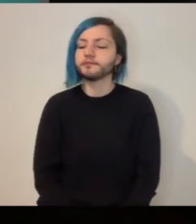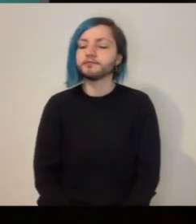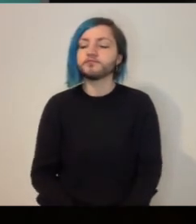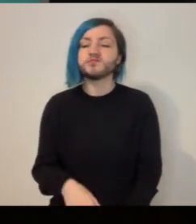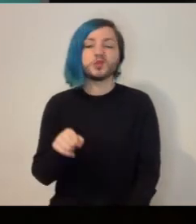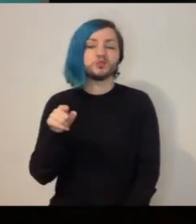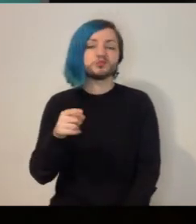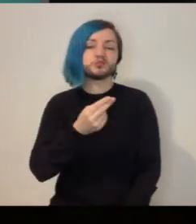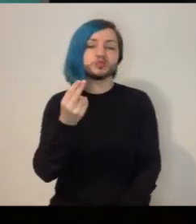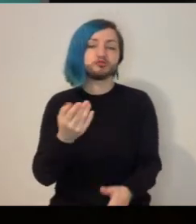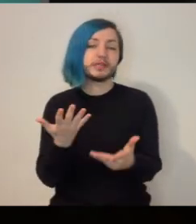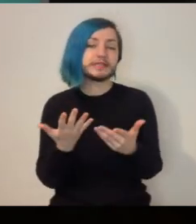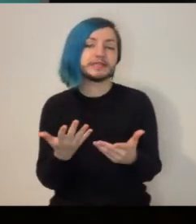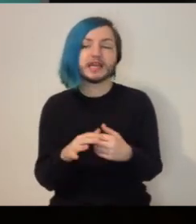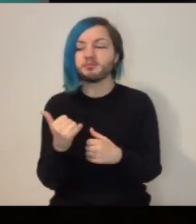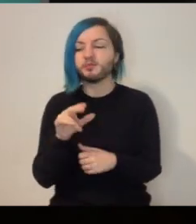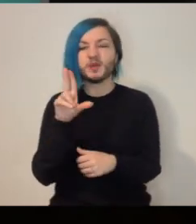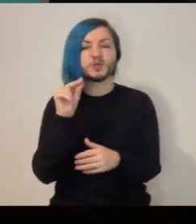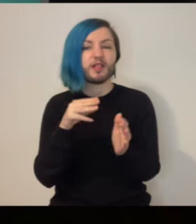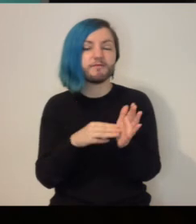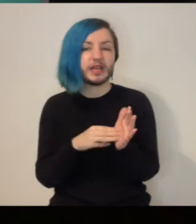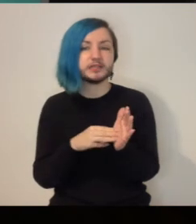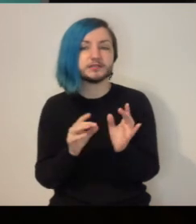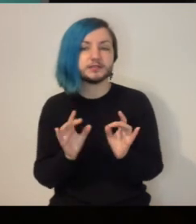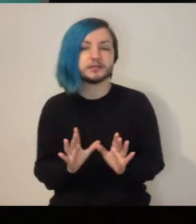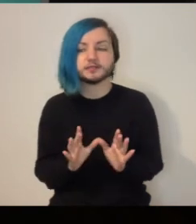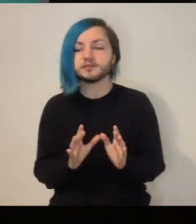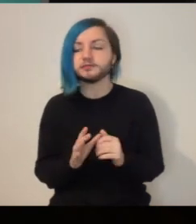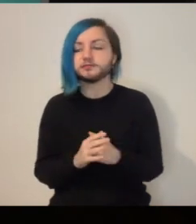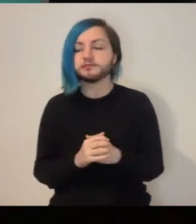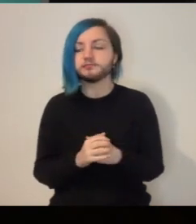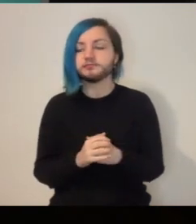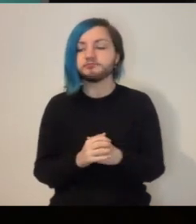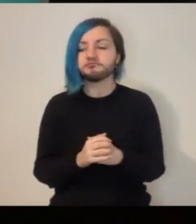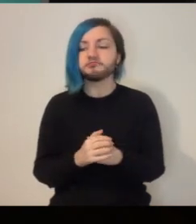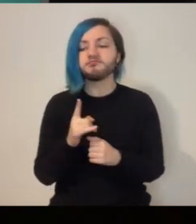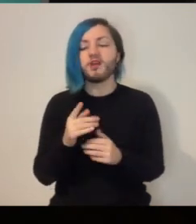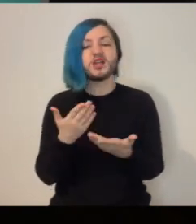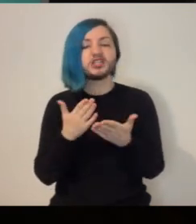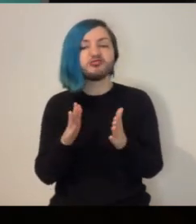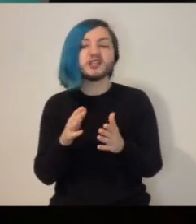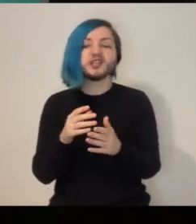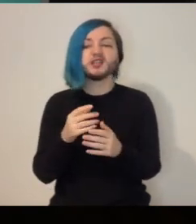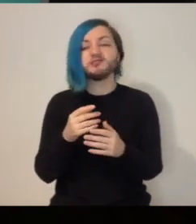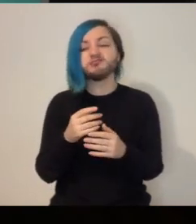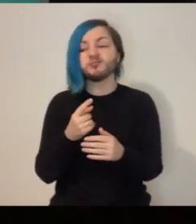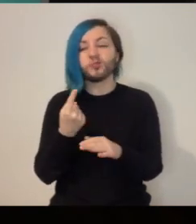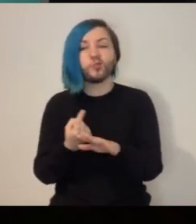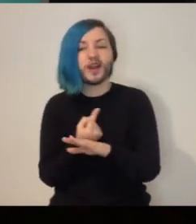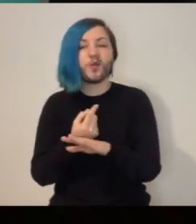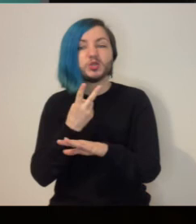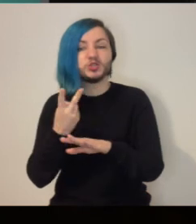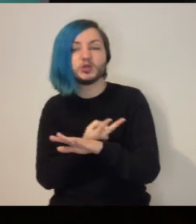So this is maybe a sort of 12-minute drawing. Bear in mind I'll often spend couple of hours,